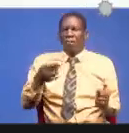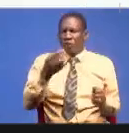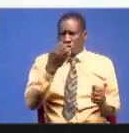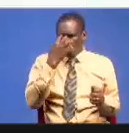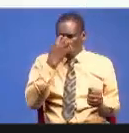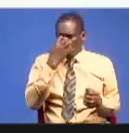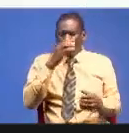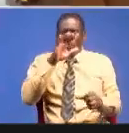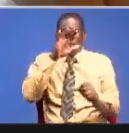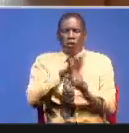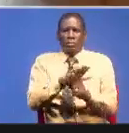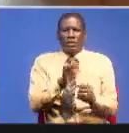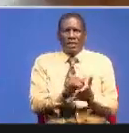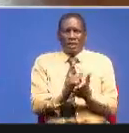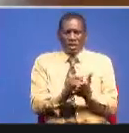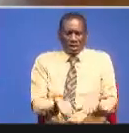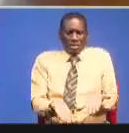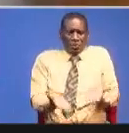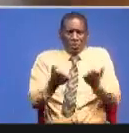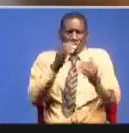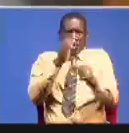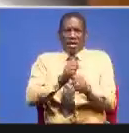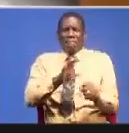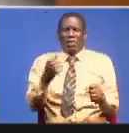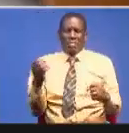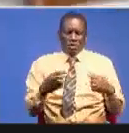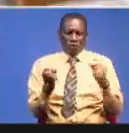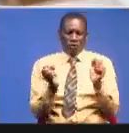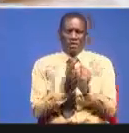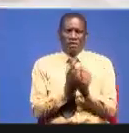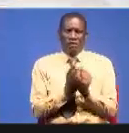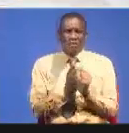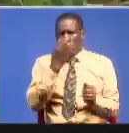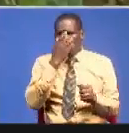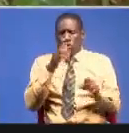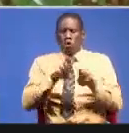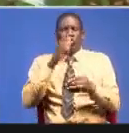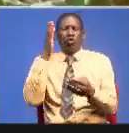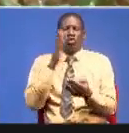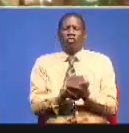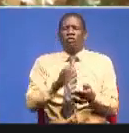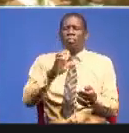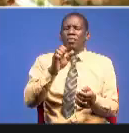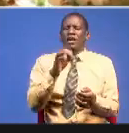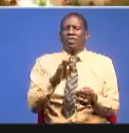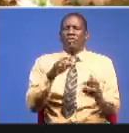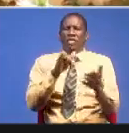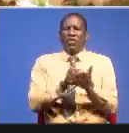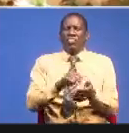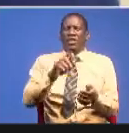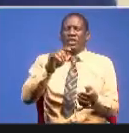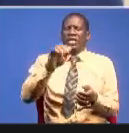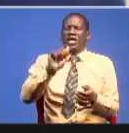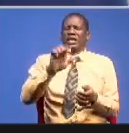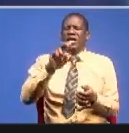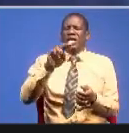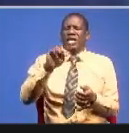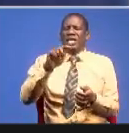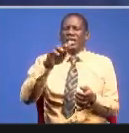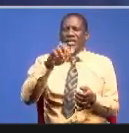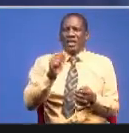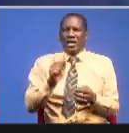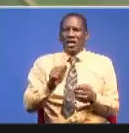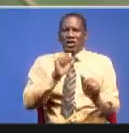has promised that the facelift will be done by December. Ruto also assured CAF that the Talanta Sports City, with a